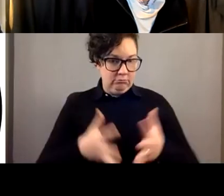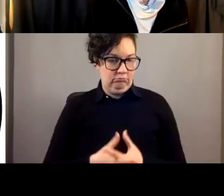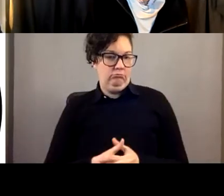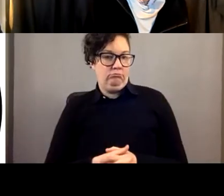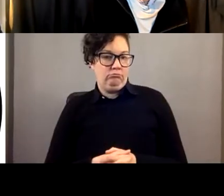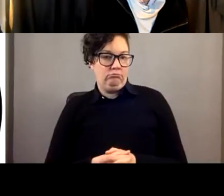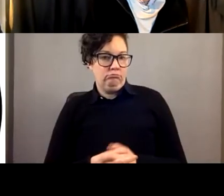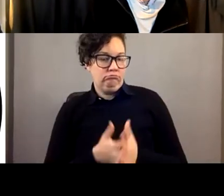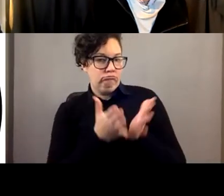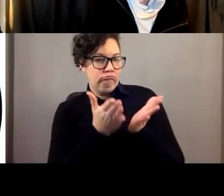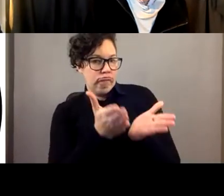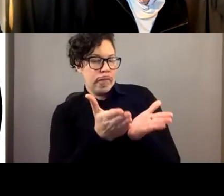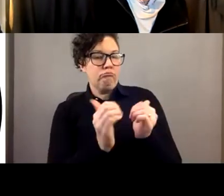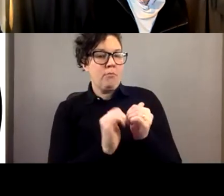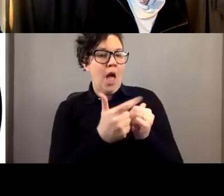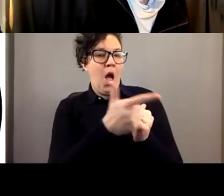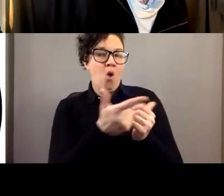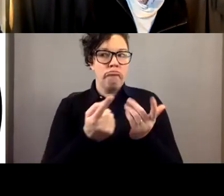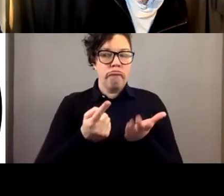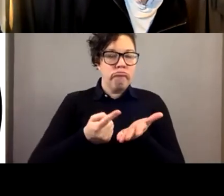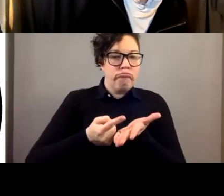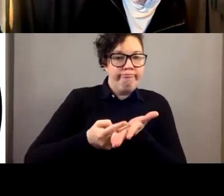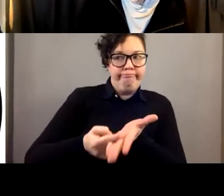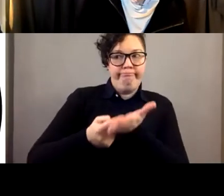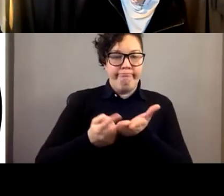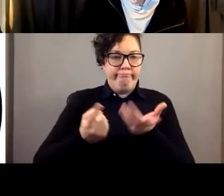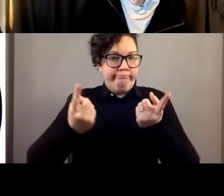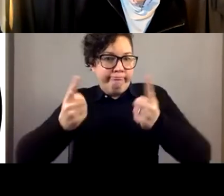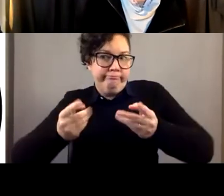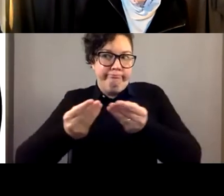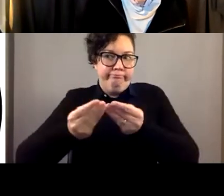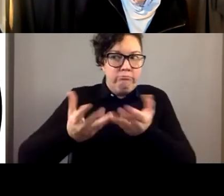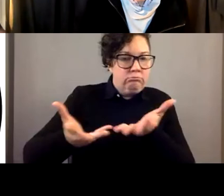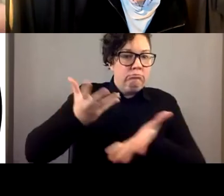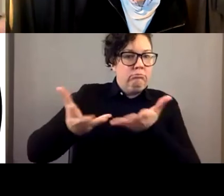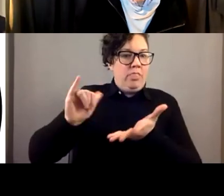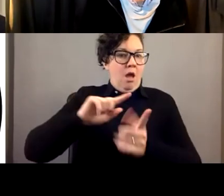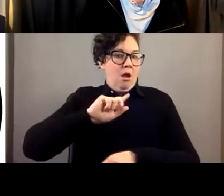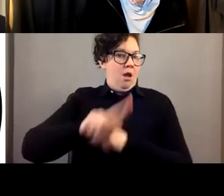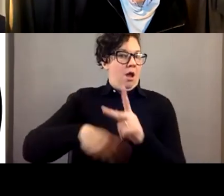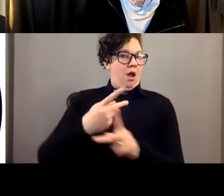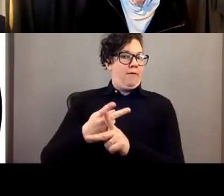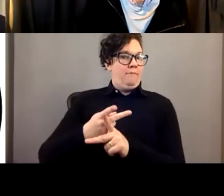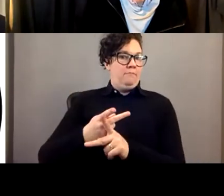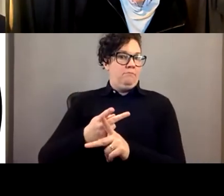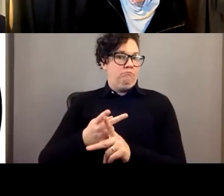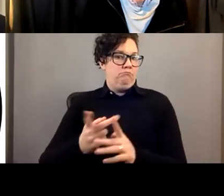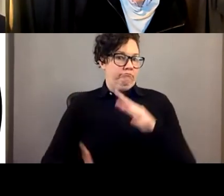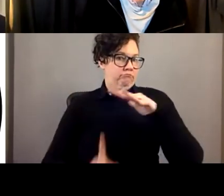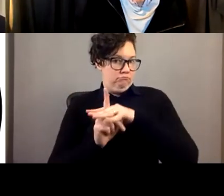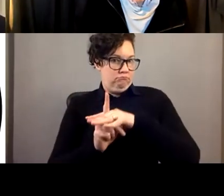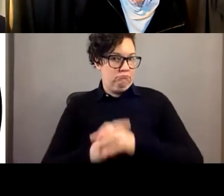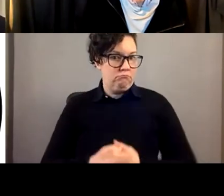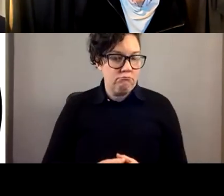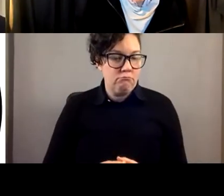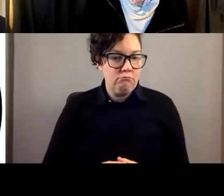How would one go about moderating a debate over a proper response to something like that? And this question comes from someone